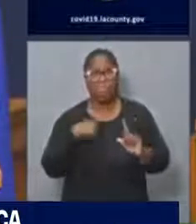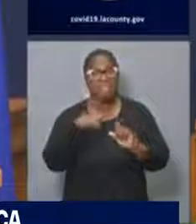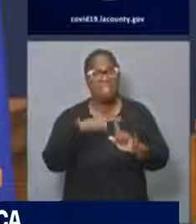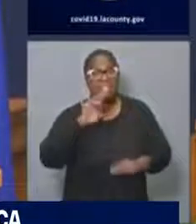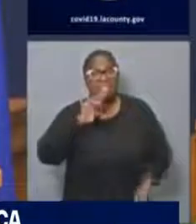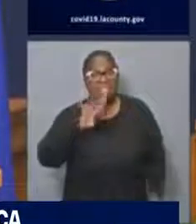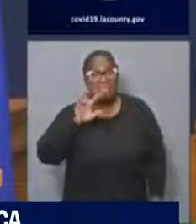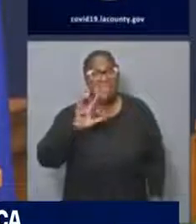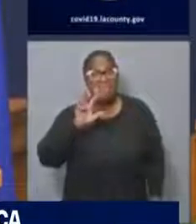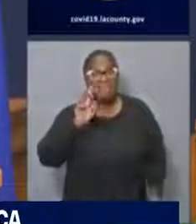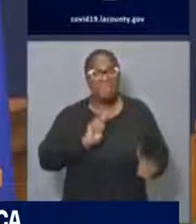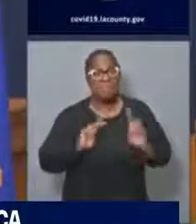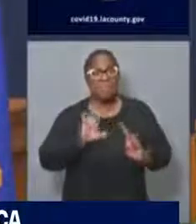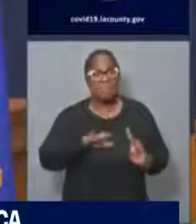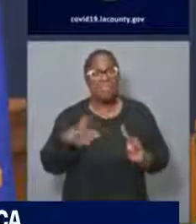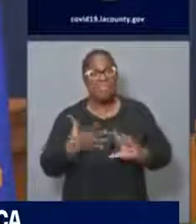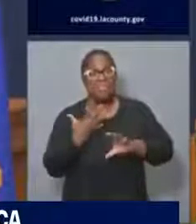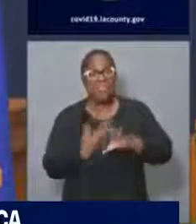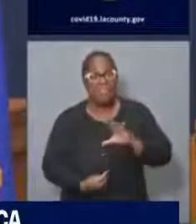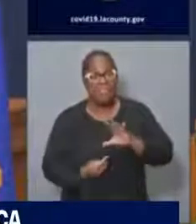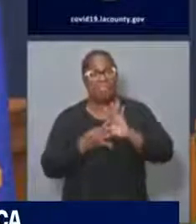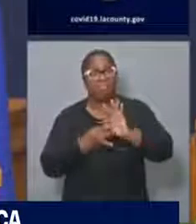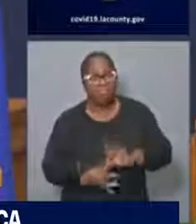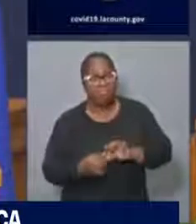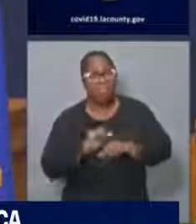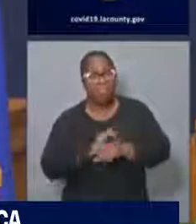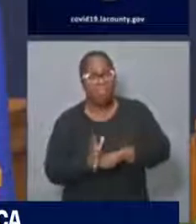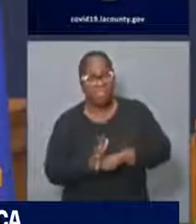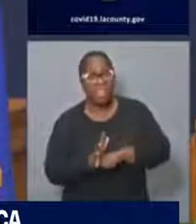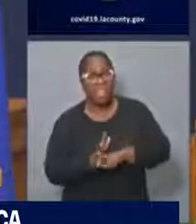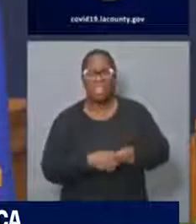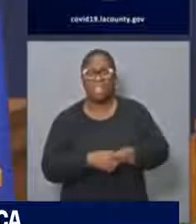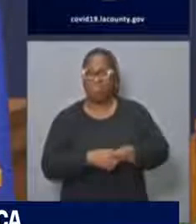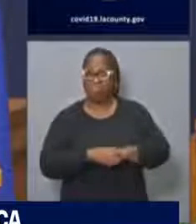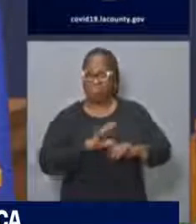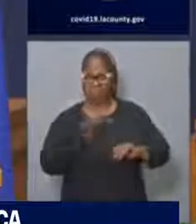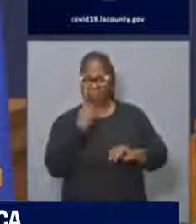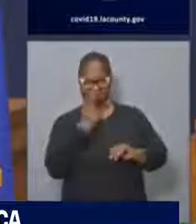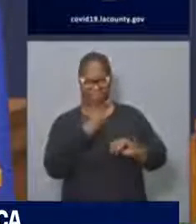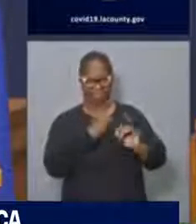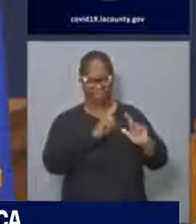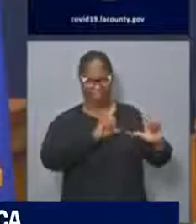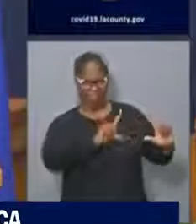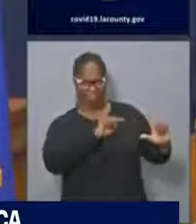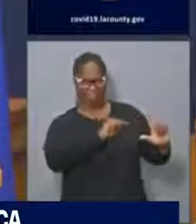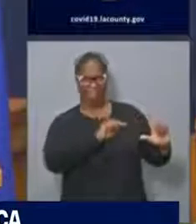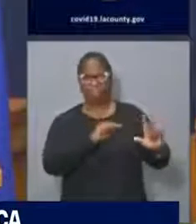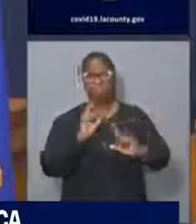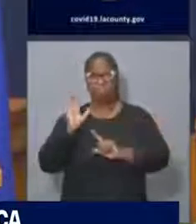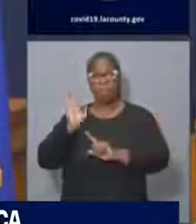had died as a result of COVID. To put that in perspective, the most deaths we ever